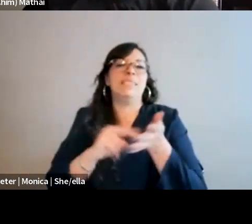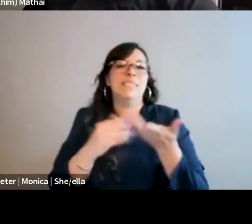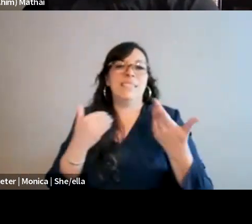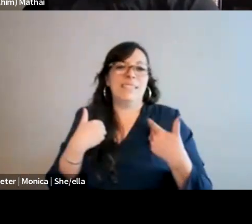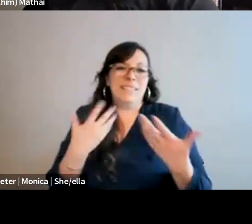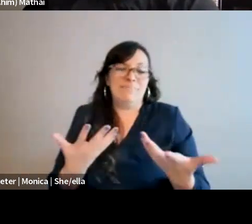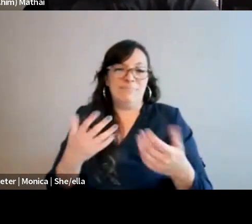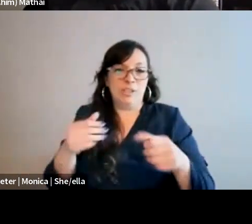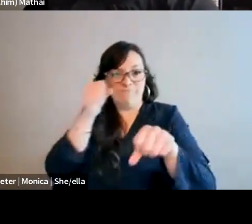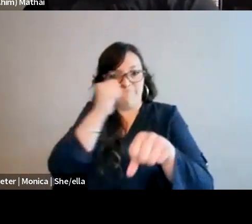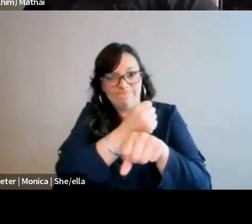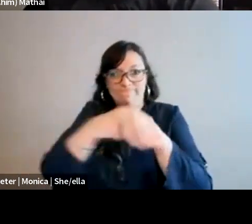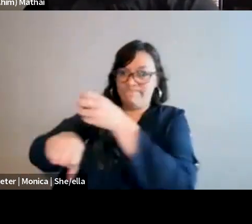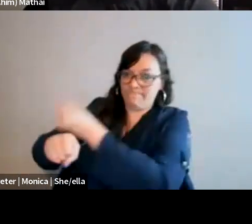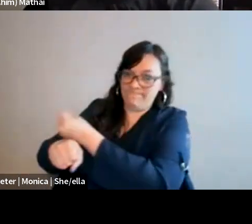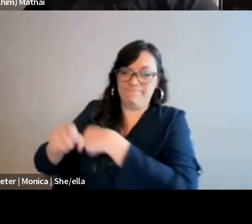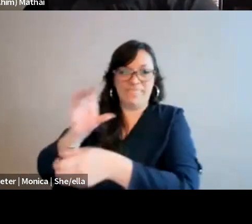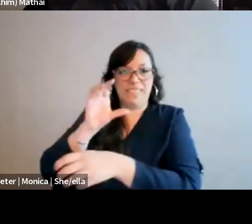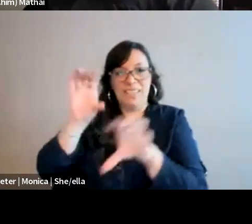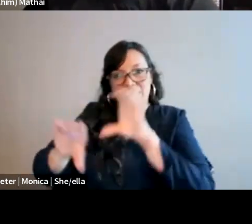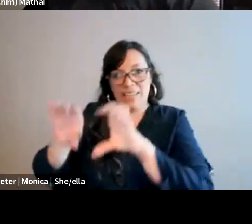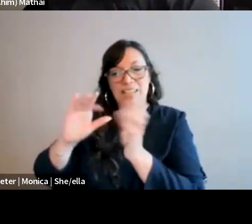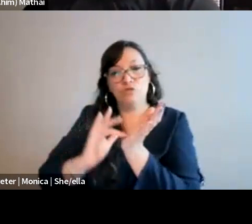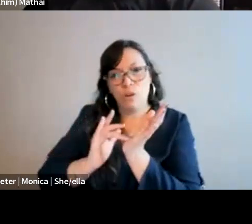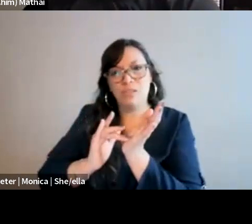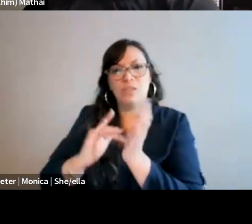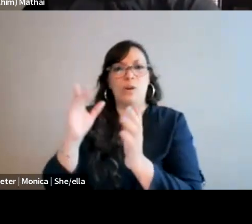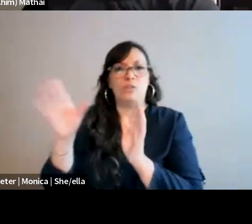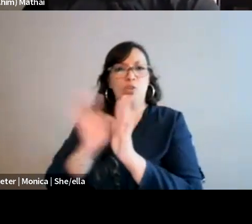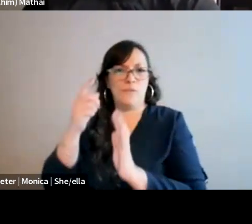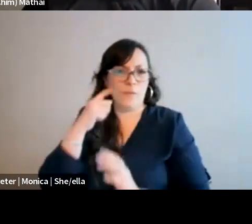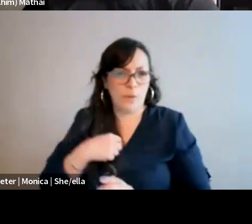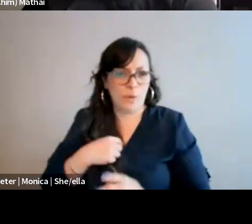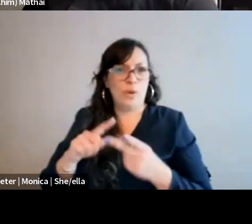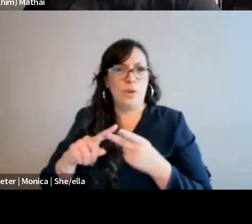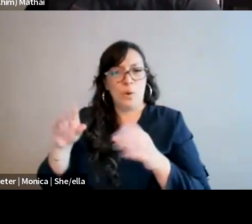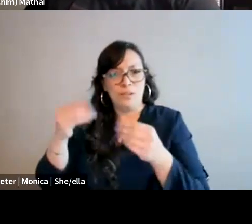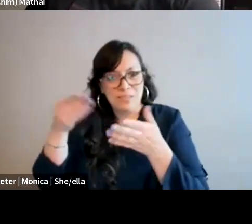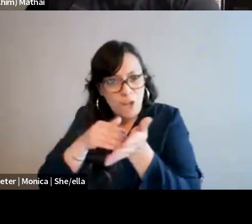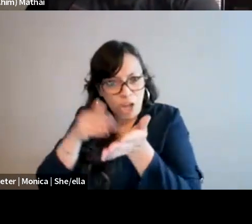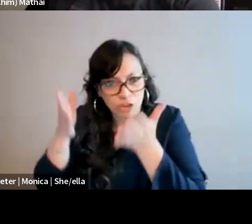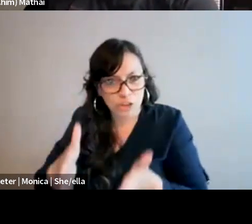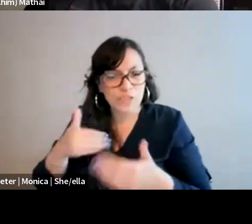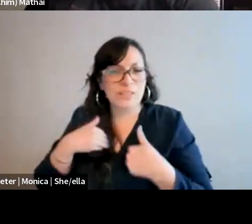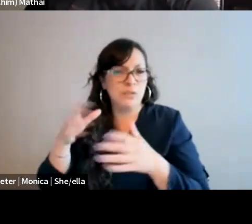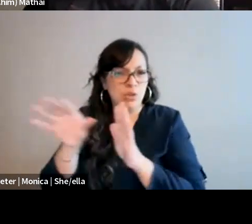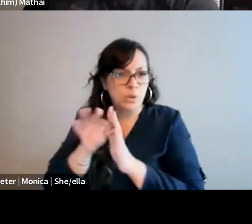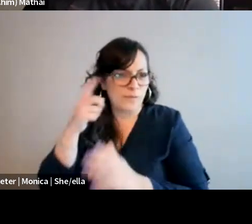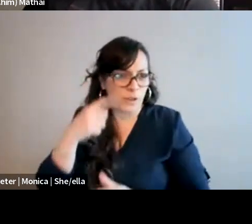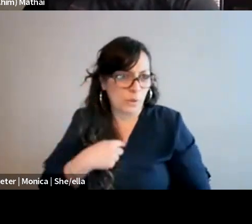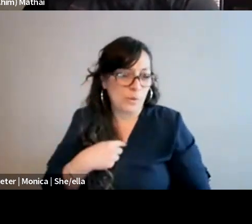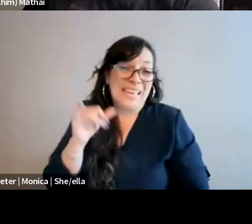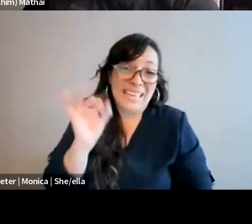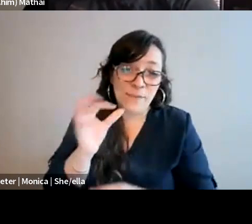chemical restraints. So your medication is chosen for you. Your provider is chosen for you. If you even get a provider, they're not